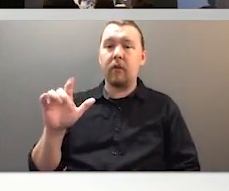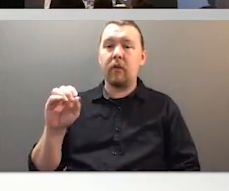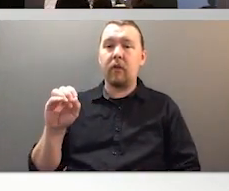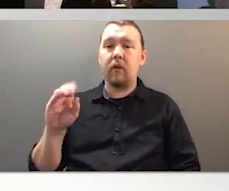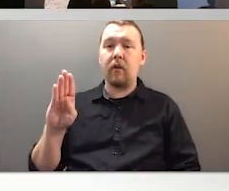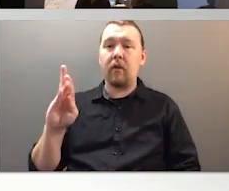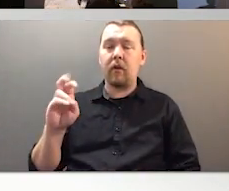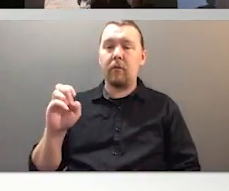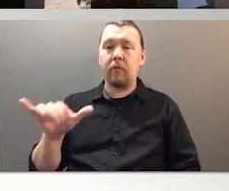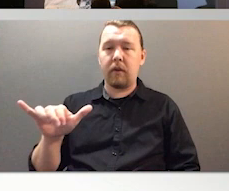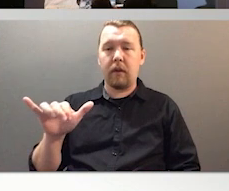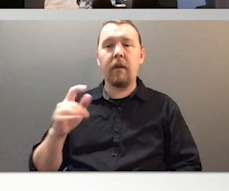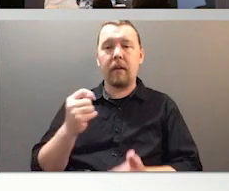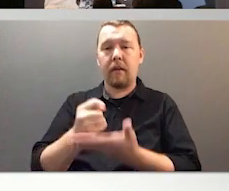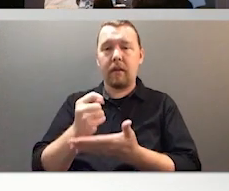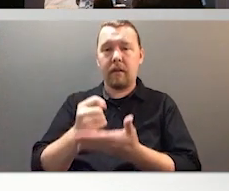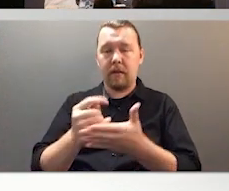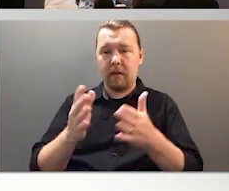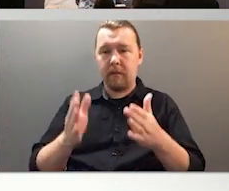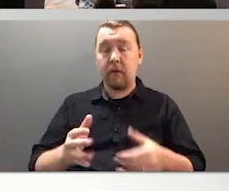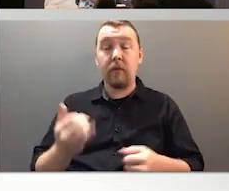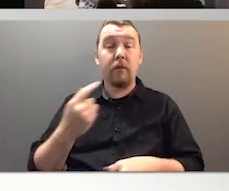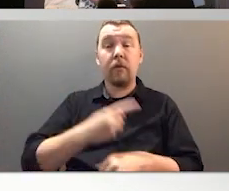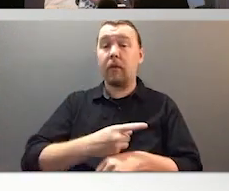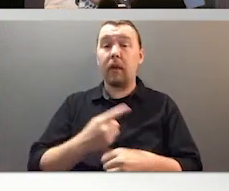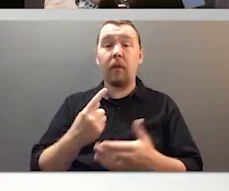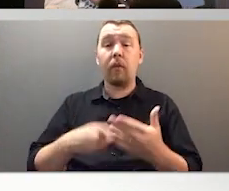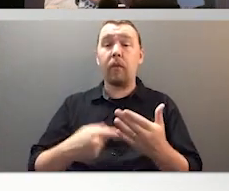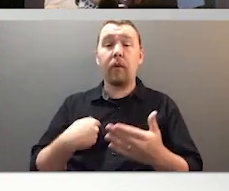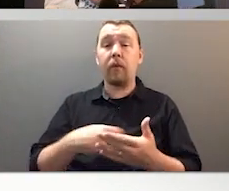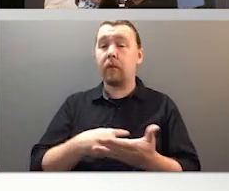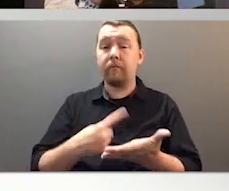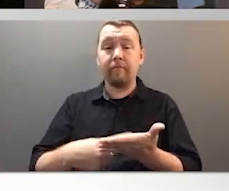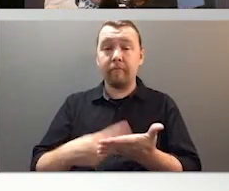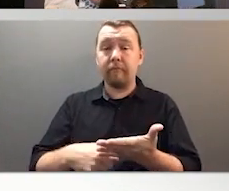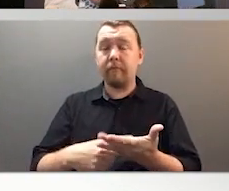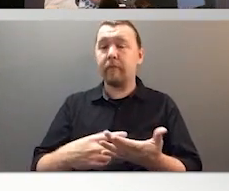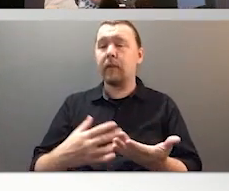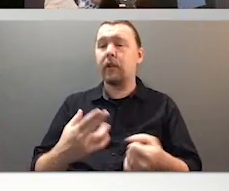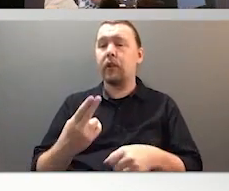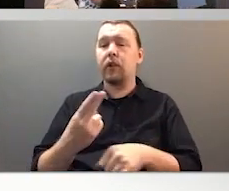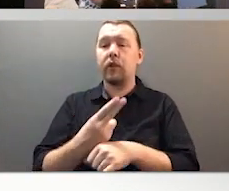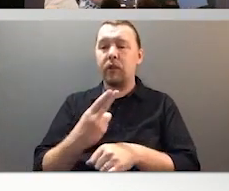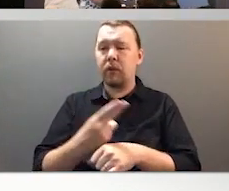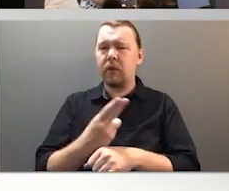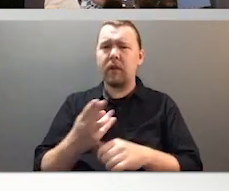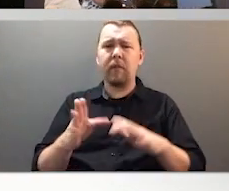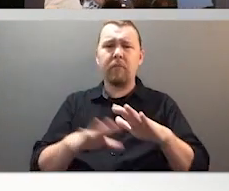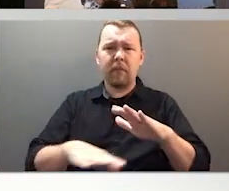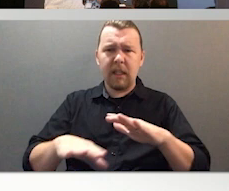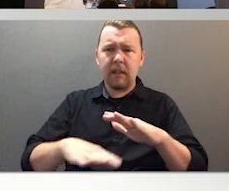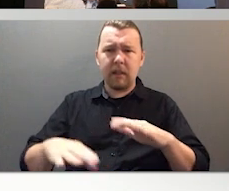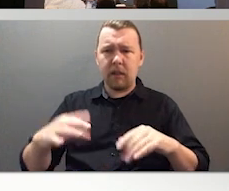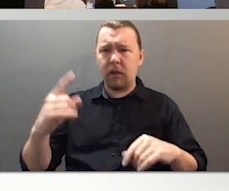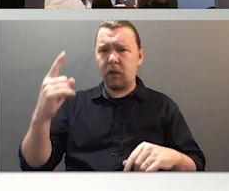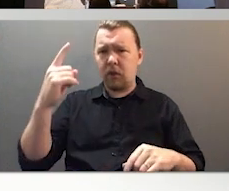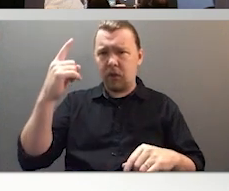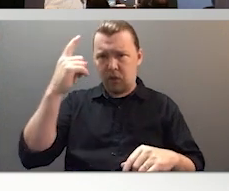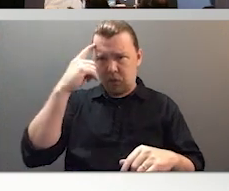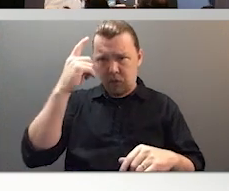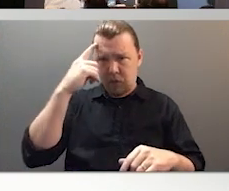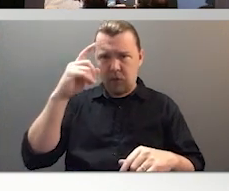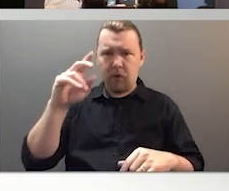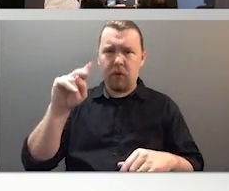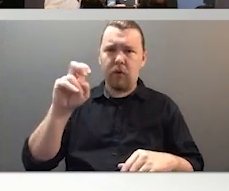a yoga therapist. And today we're just going to be talking about using basic neurological signs to guide